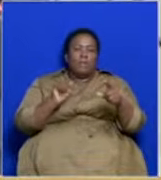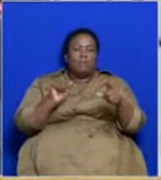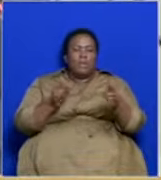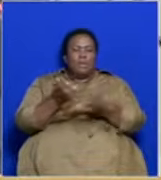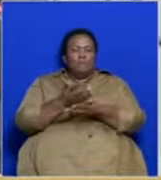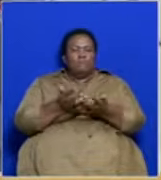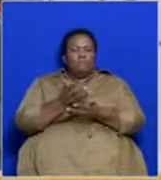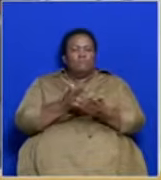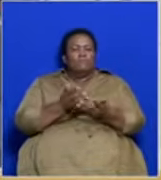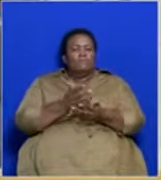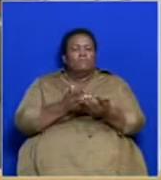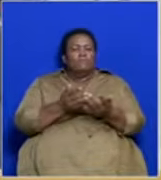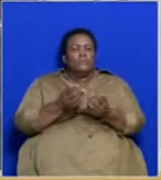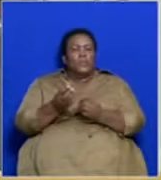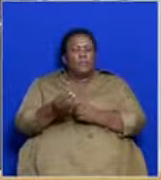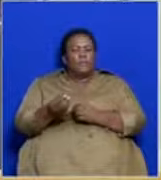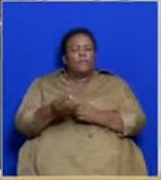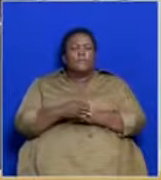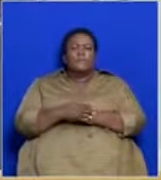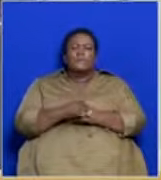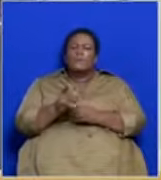What is that engagement? I mean,